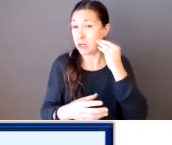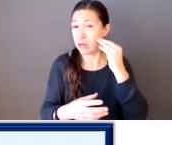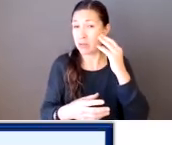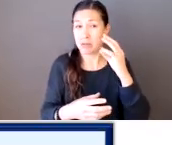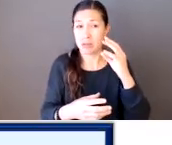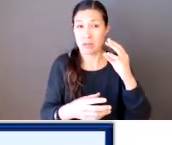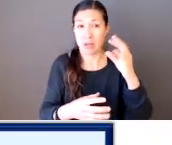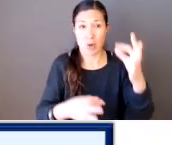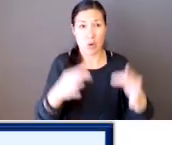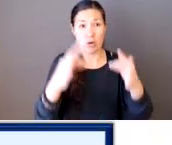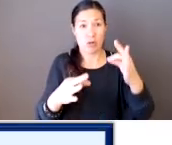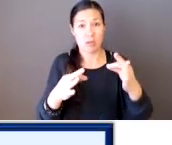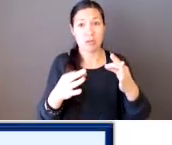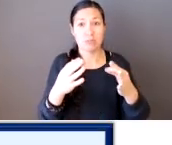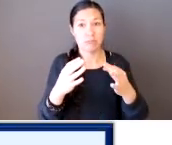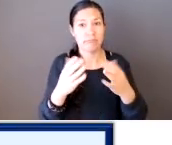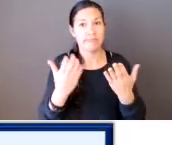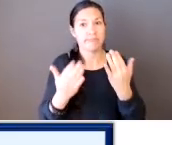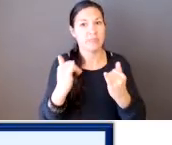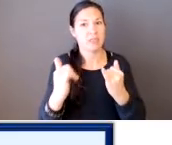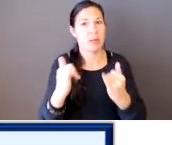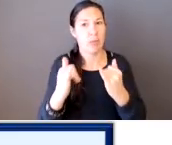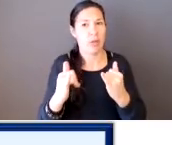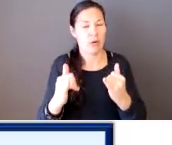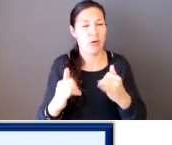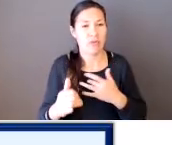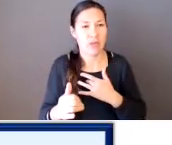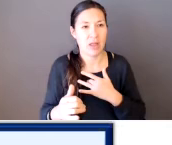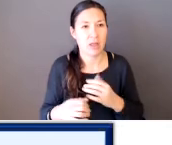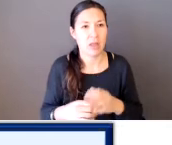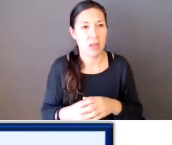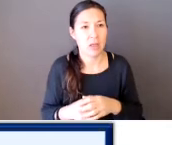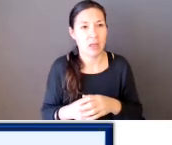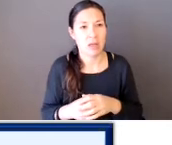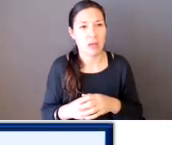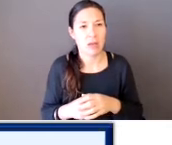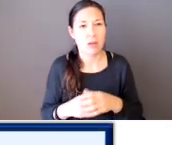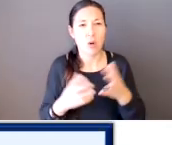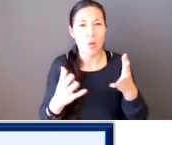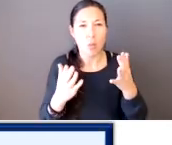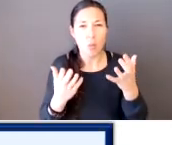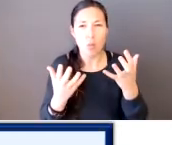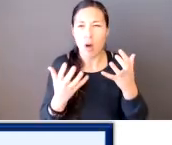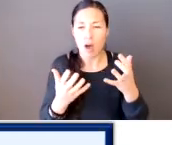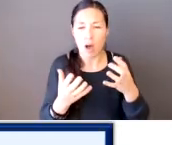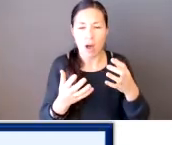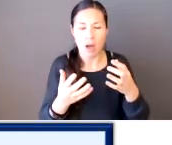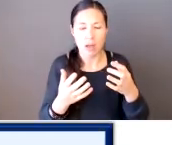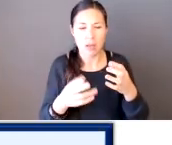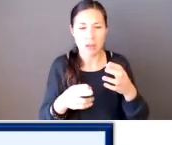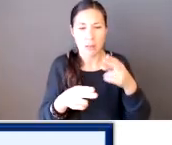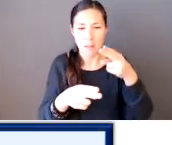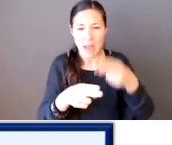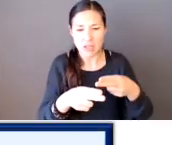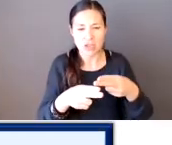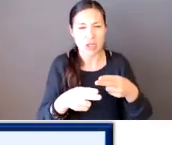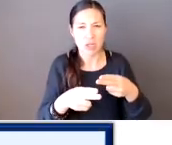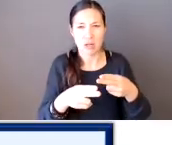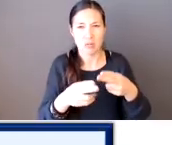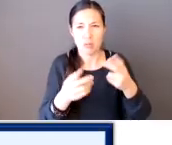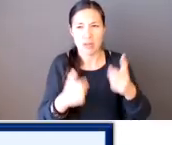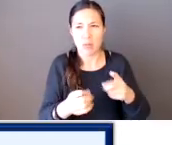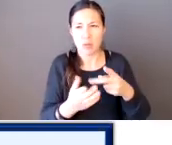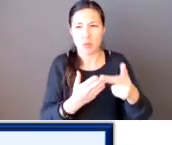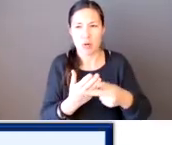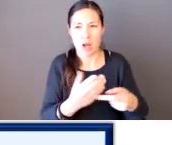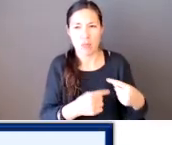way. We wanted to do a general highlight of where our program has been the last year,